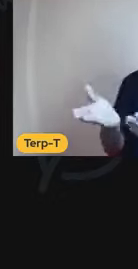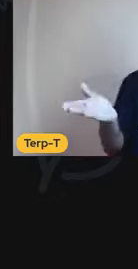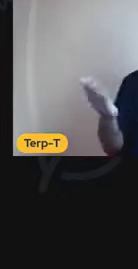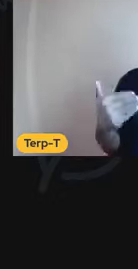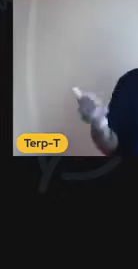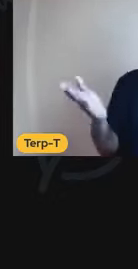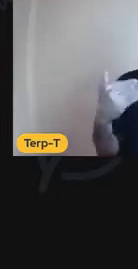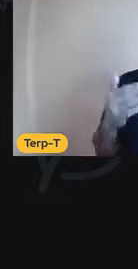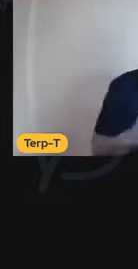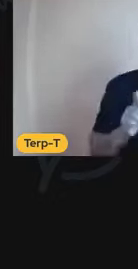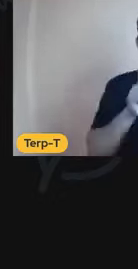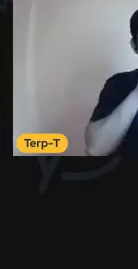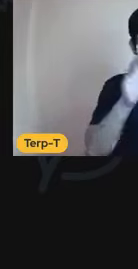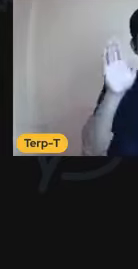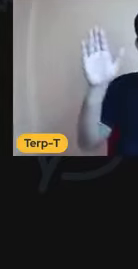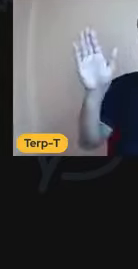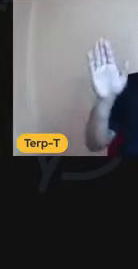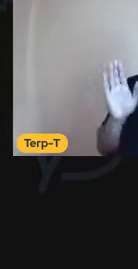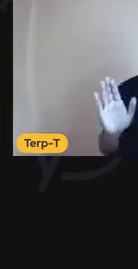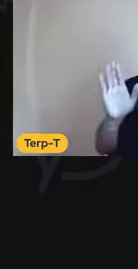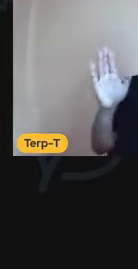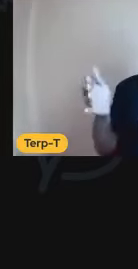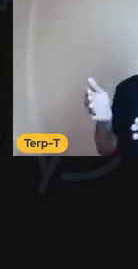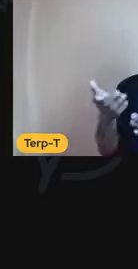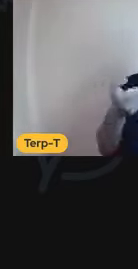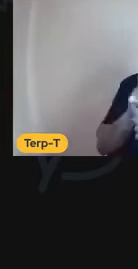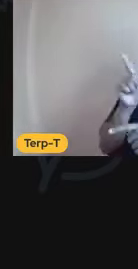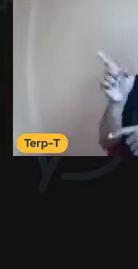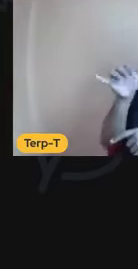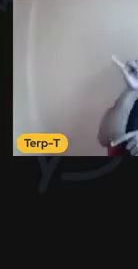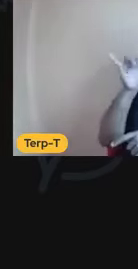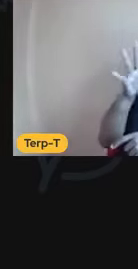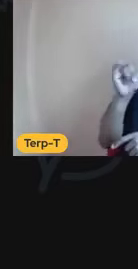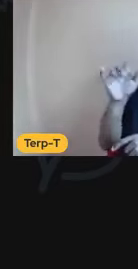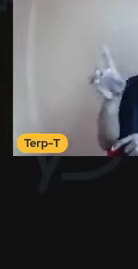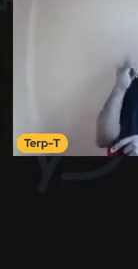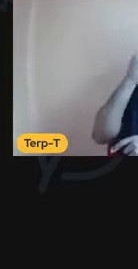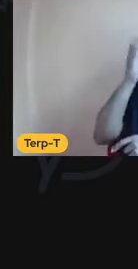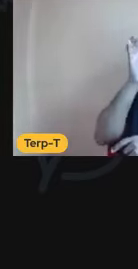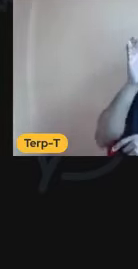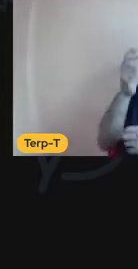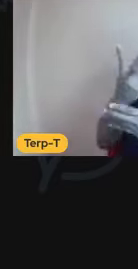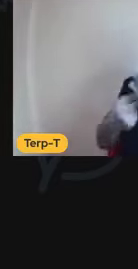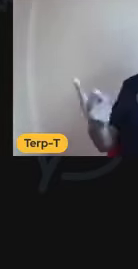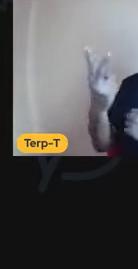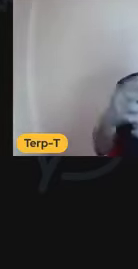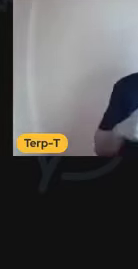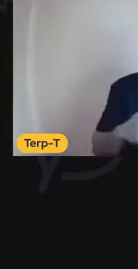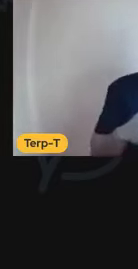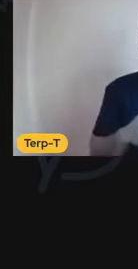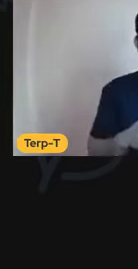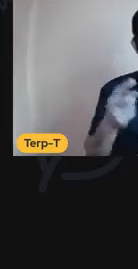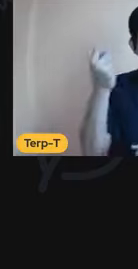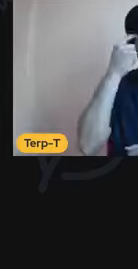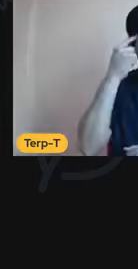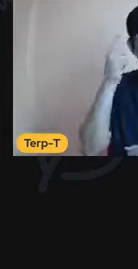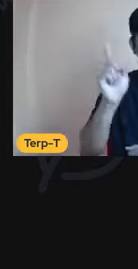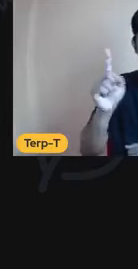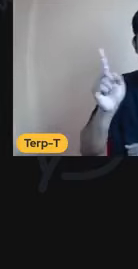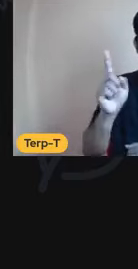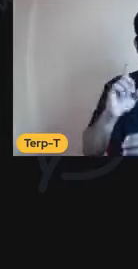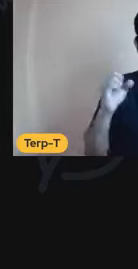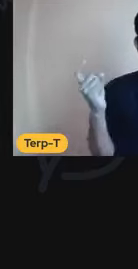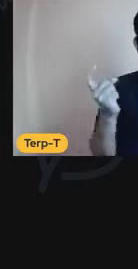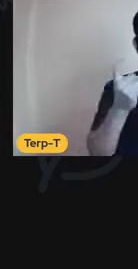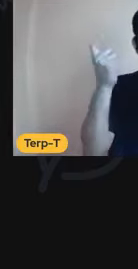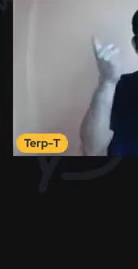What a wonderful thoughts from Mrs. Yuzon and her daughter. So at first, I was actually thinking what the celebrating